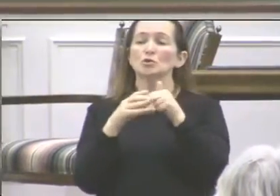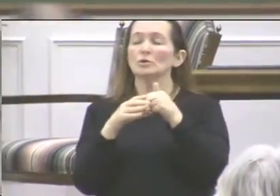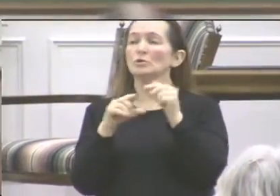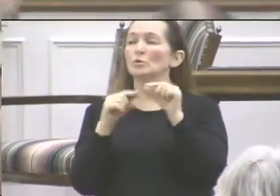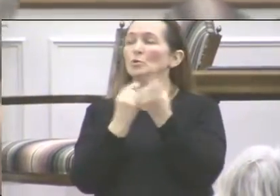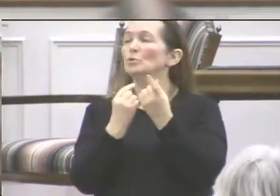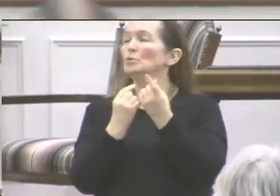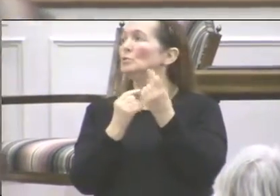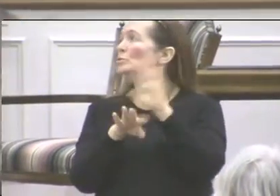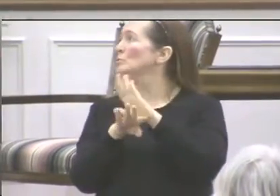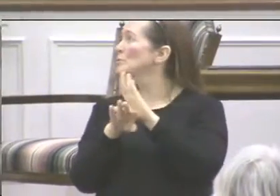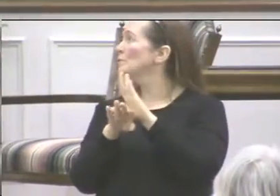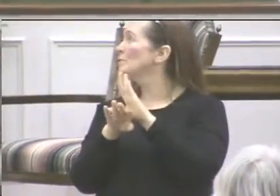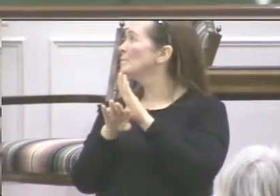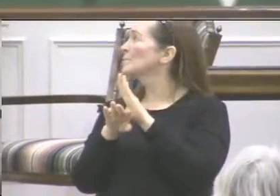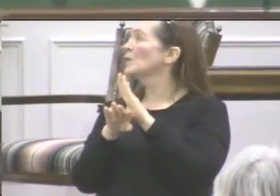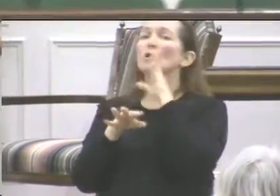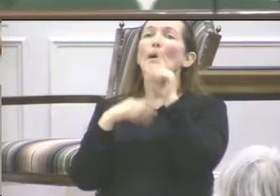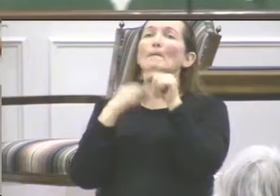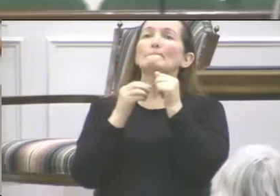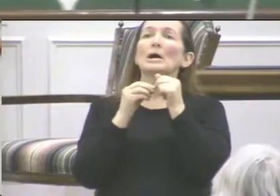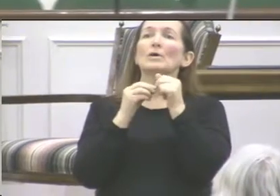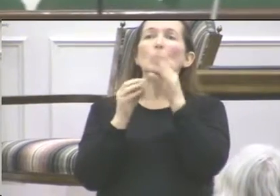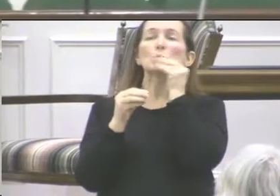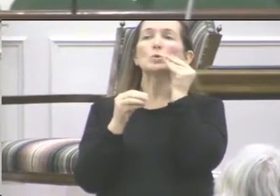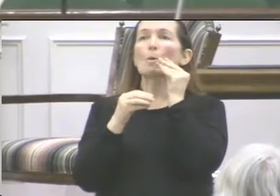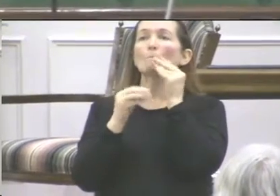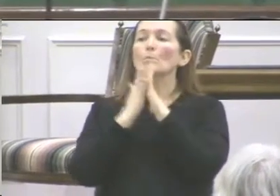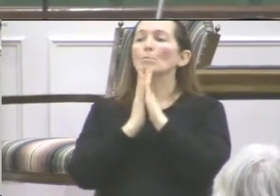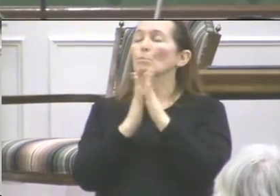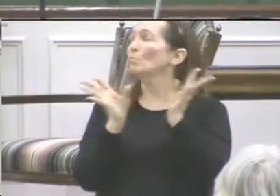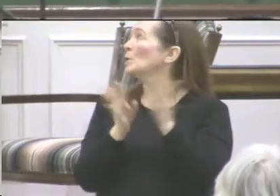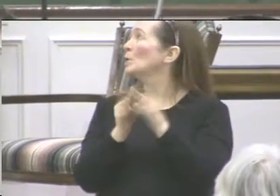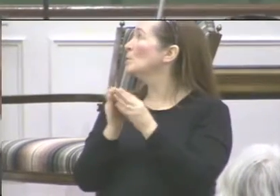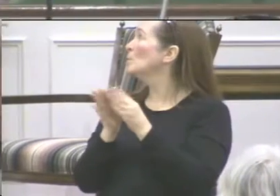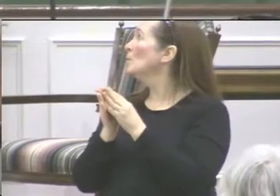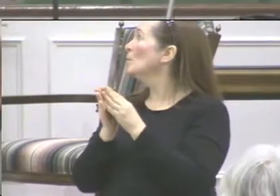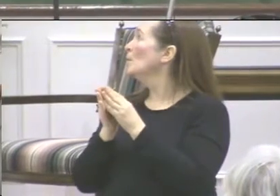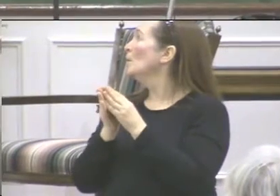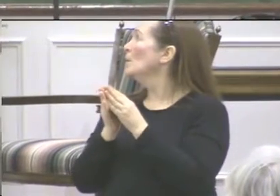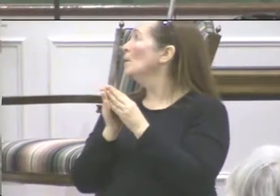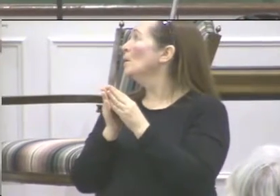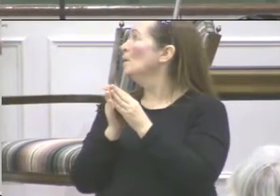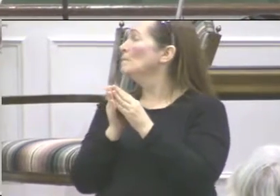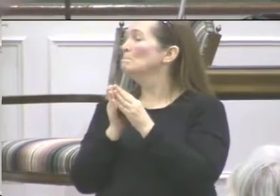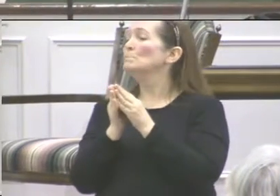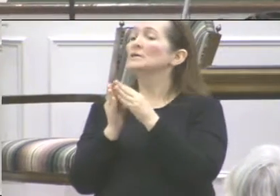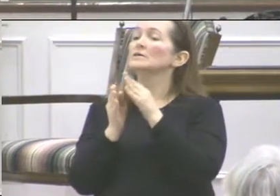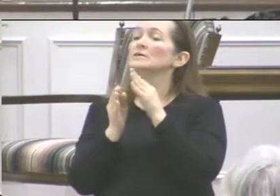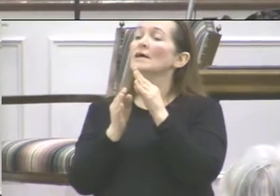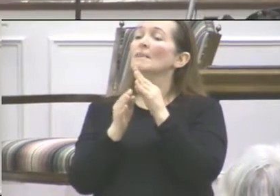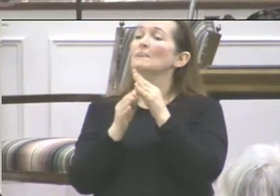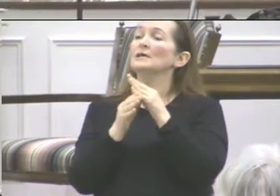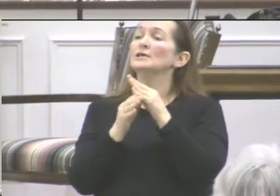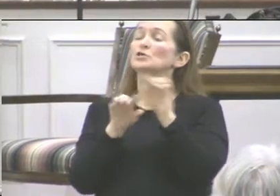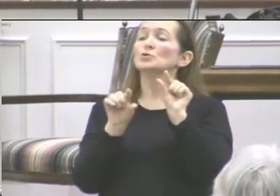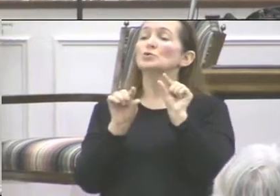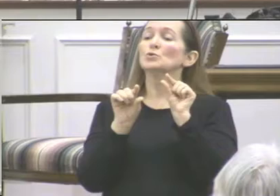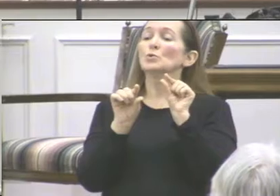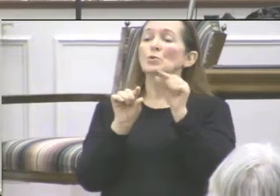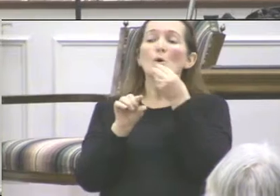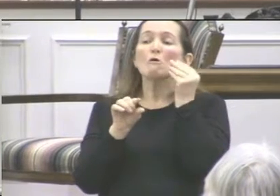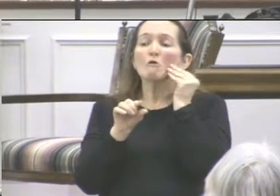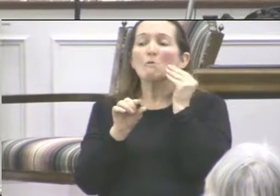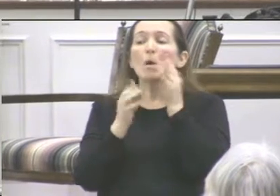On that note, as Willie was talking about with cottage prayer meetings, and he's been discussing how God can use you, these cottage prayer meetings are a